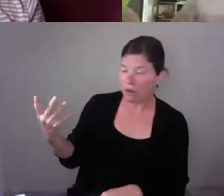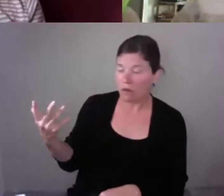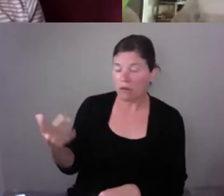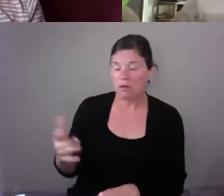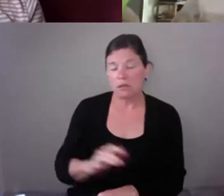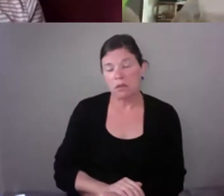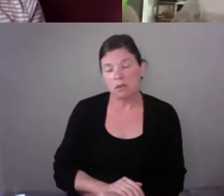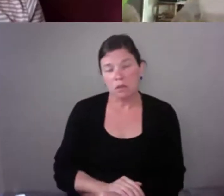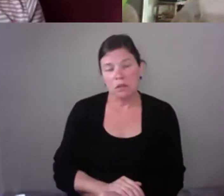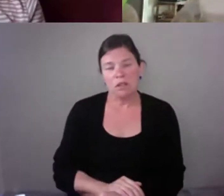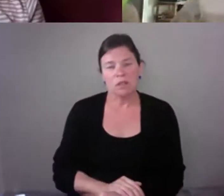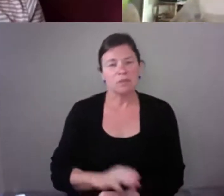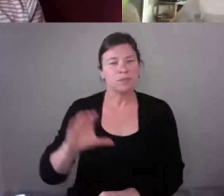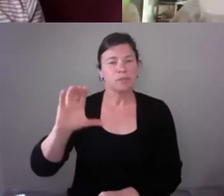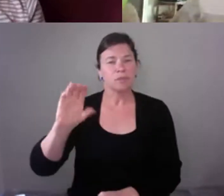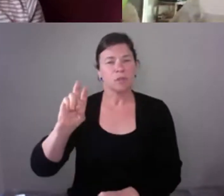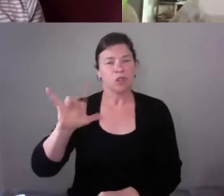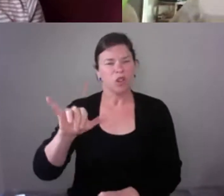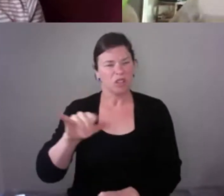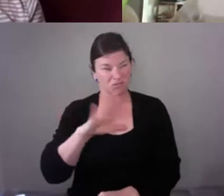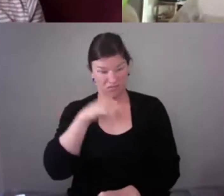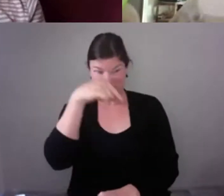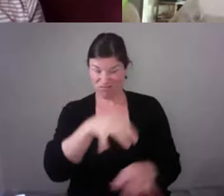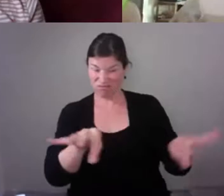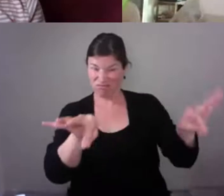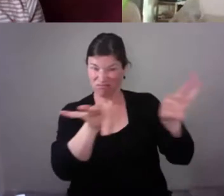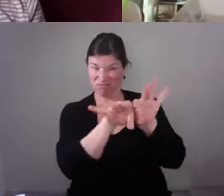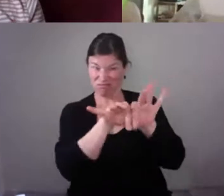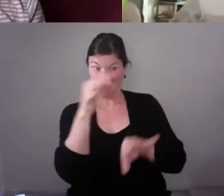So I think this is important because it shows that